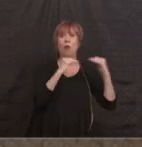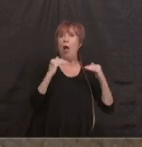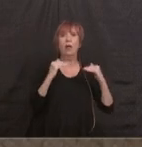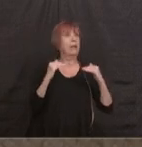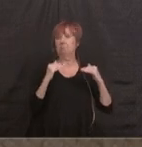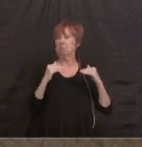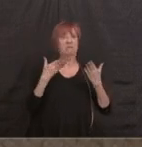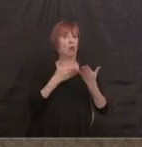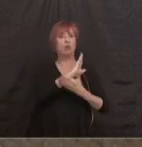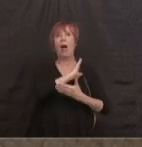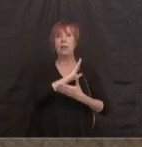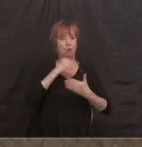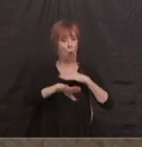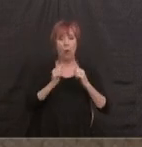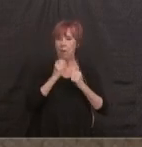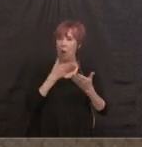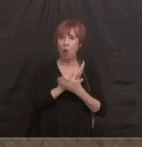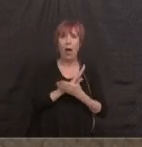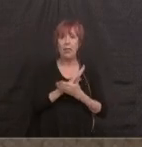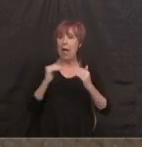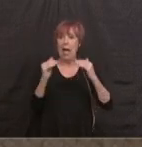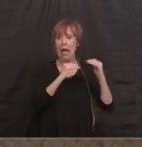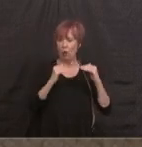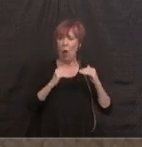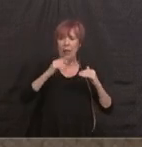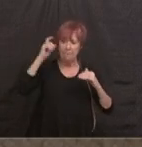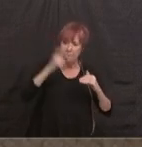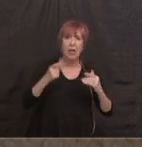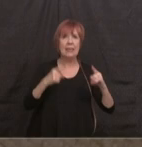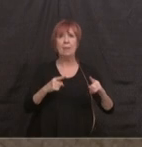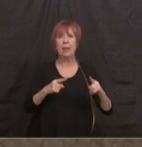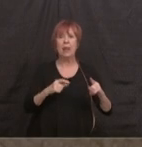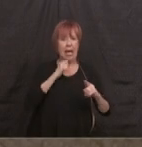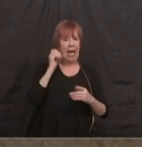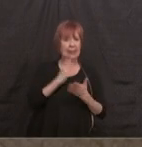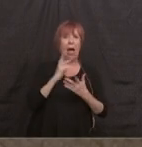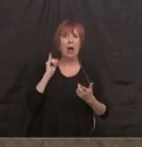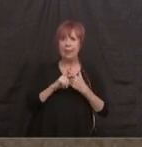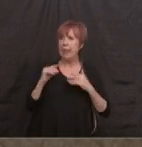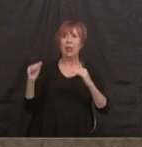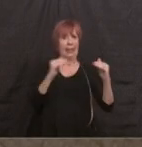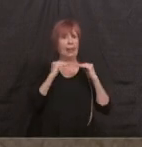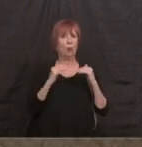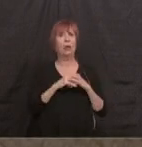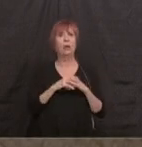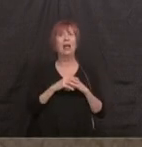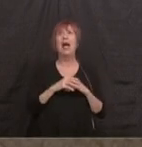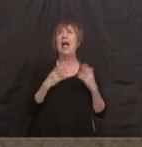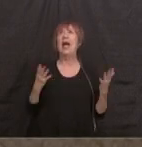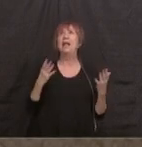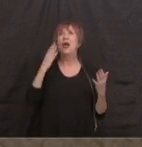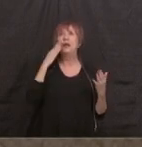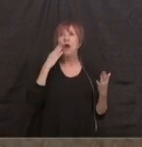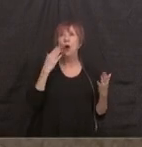do everything we can, and we shouldn't stop until we achieve equality. And I think it's not said enough, because we're talking here about the experience